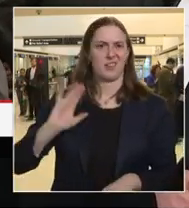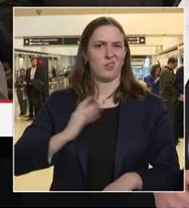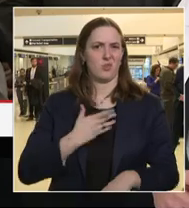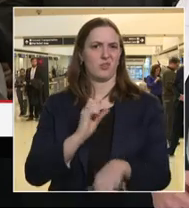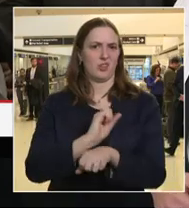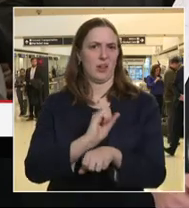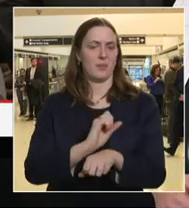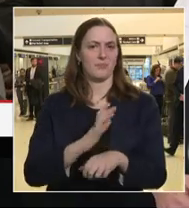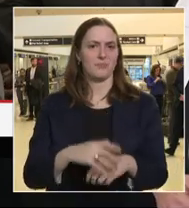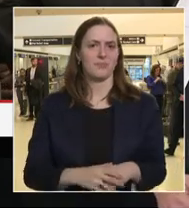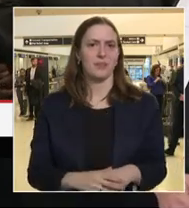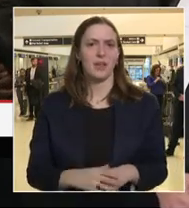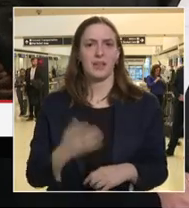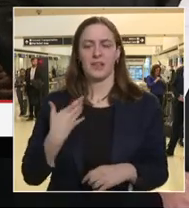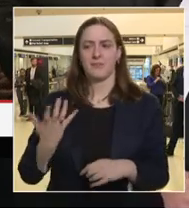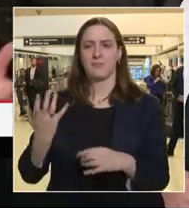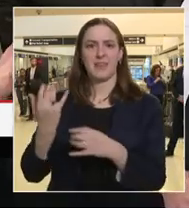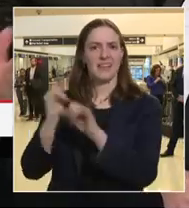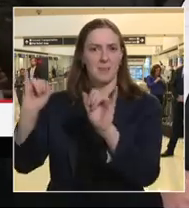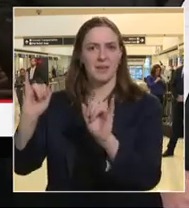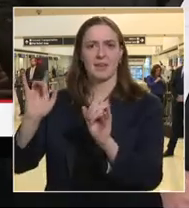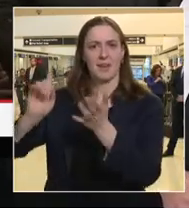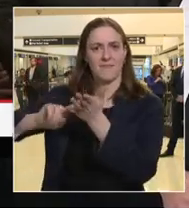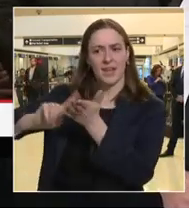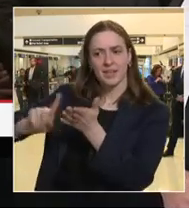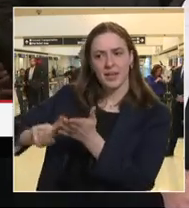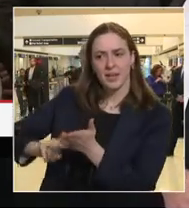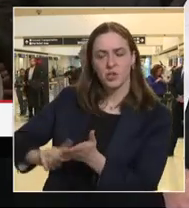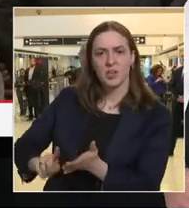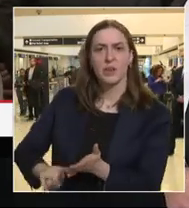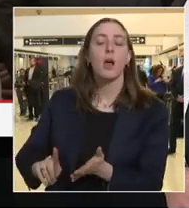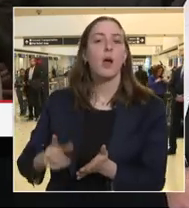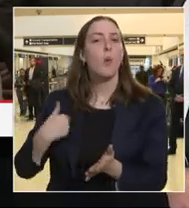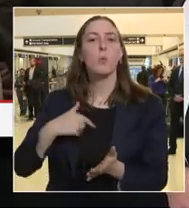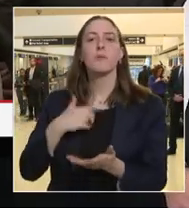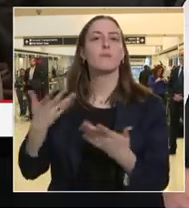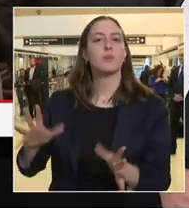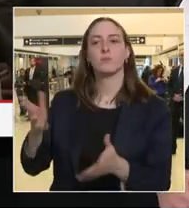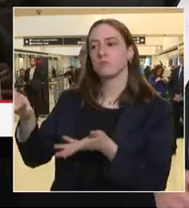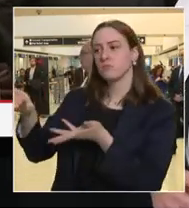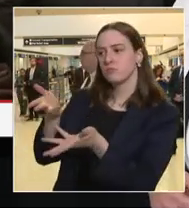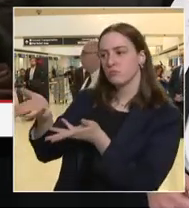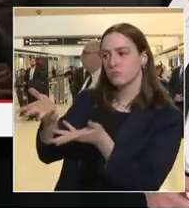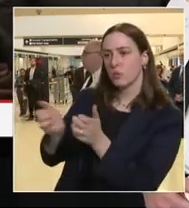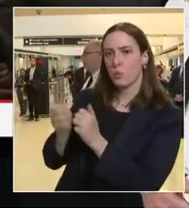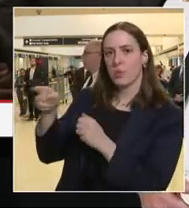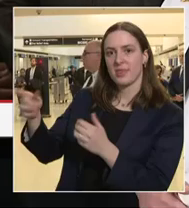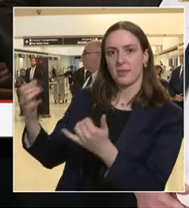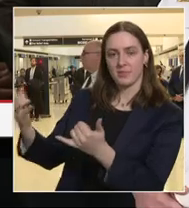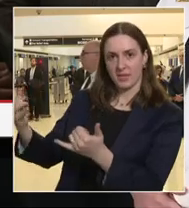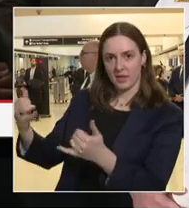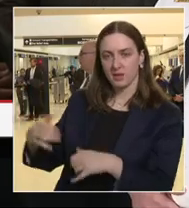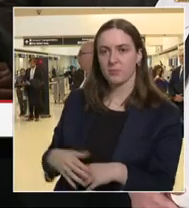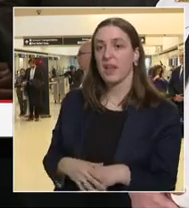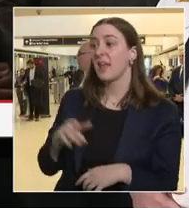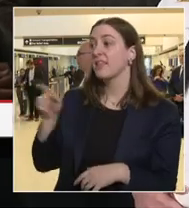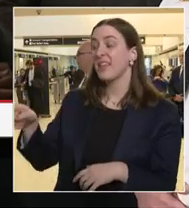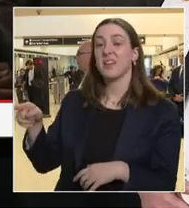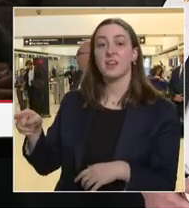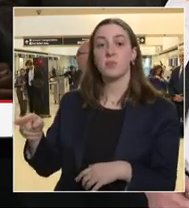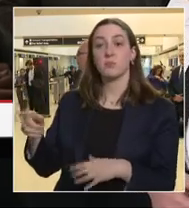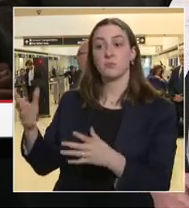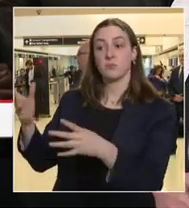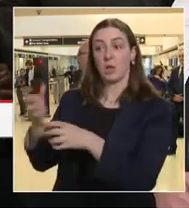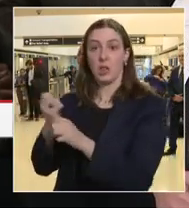of incidents like this. And they are here. We were in dialogue with them earlier today. They've been here since they got the alert, and they will